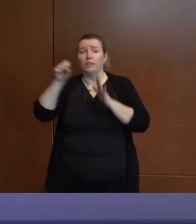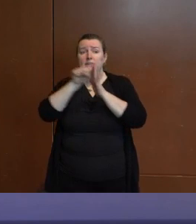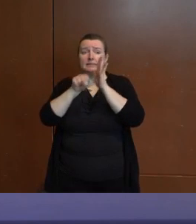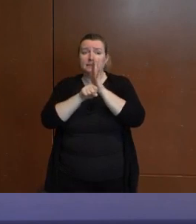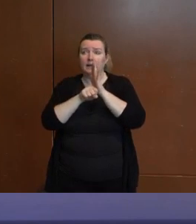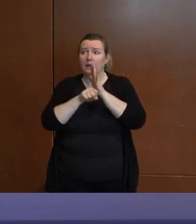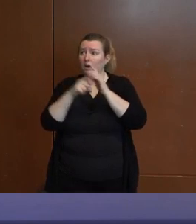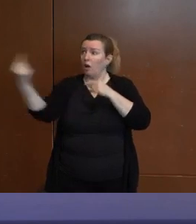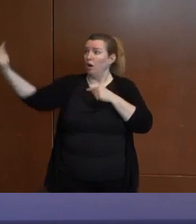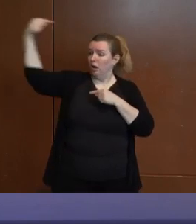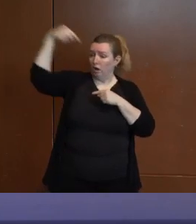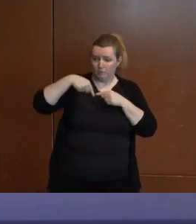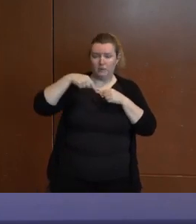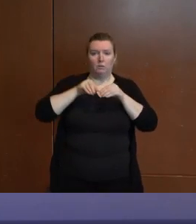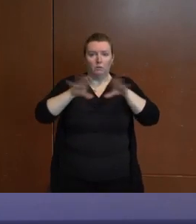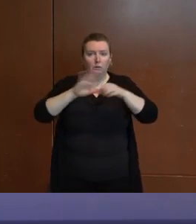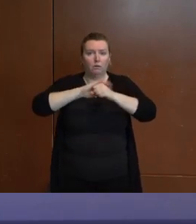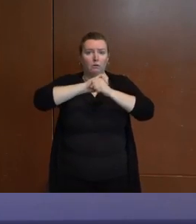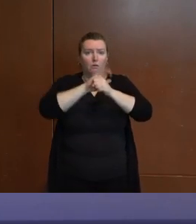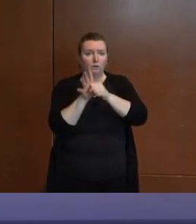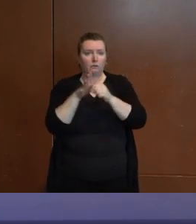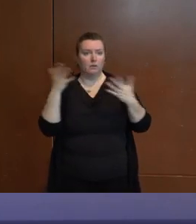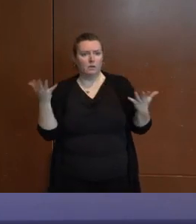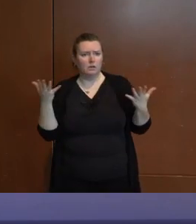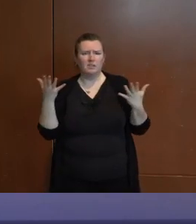restrictive as those in Texas and Florida?